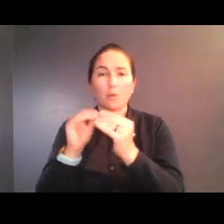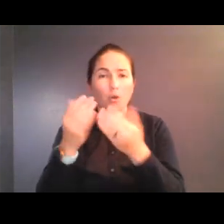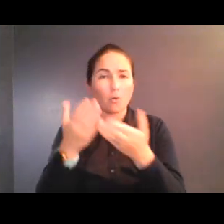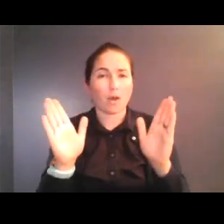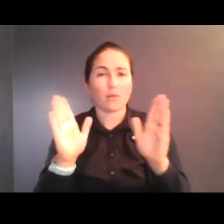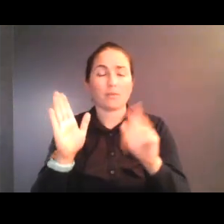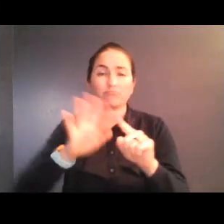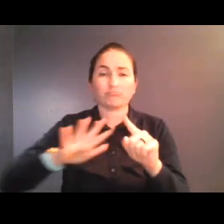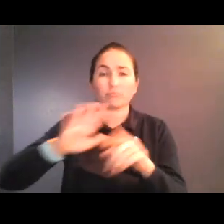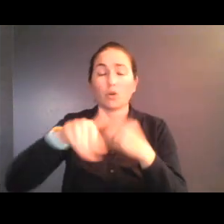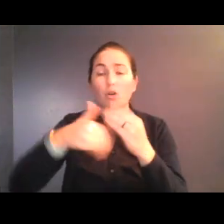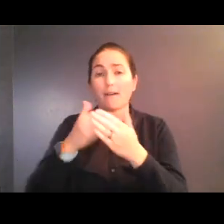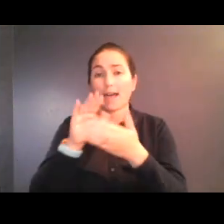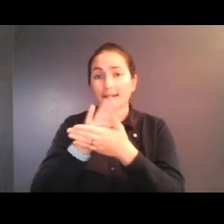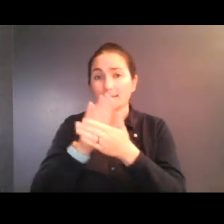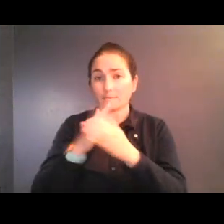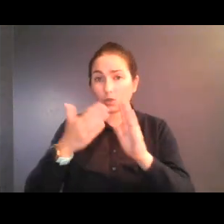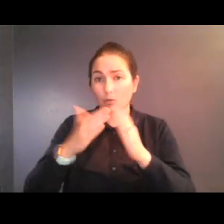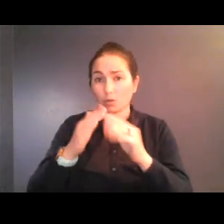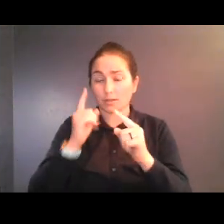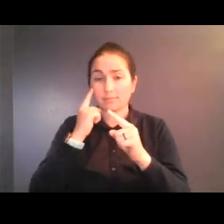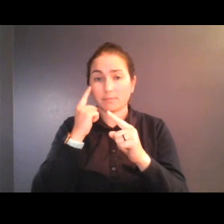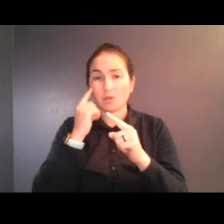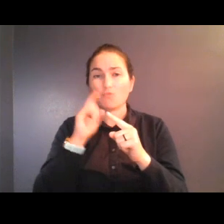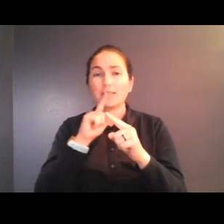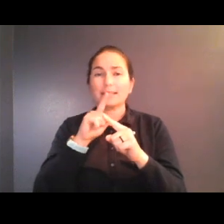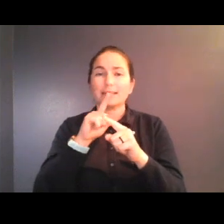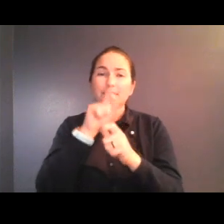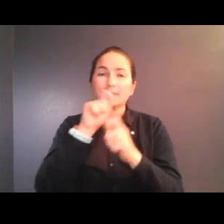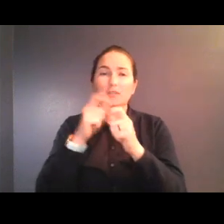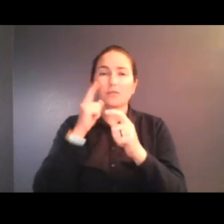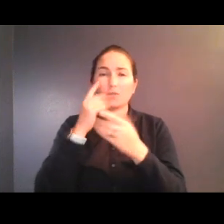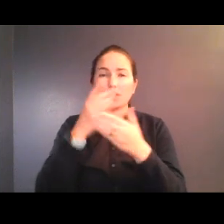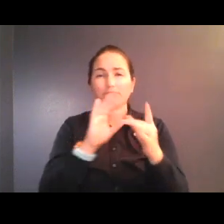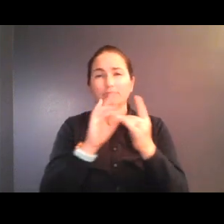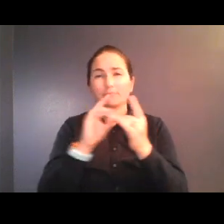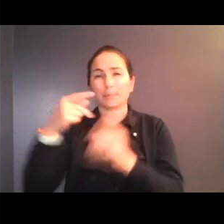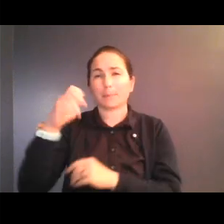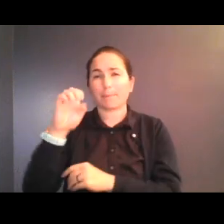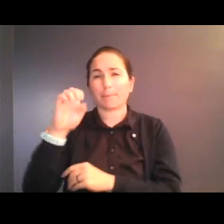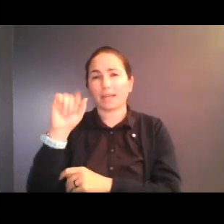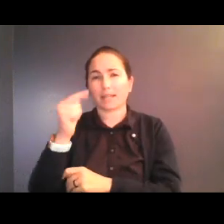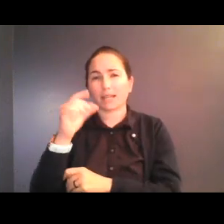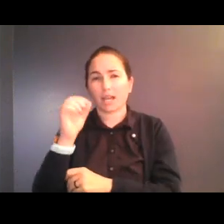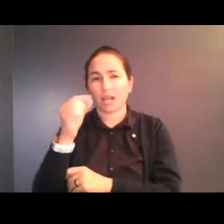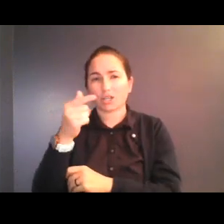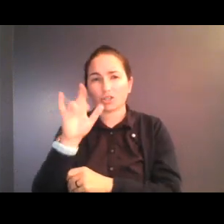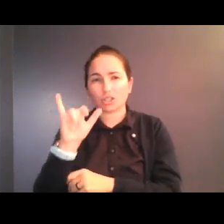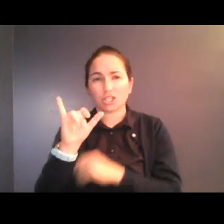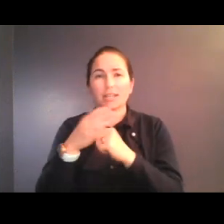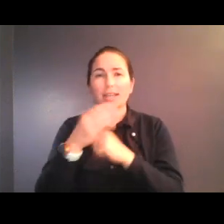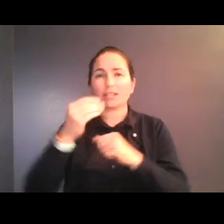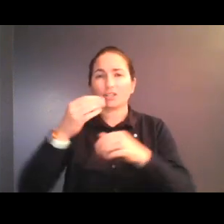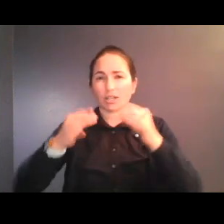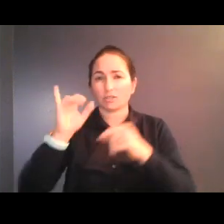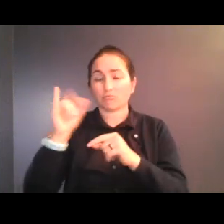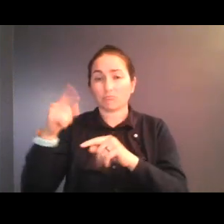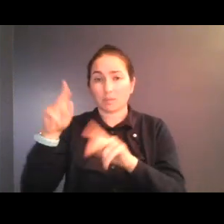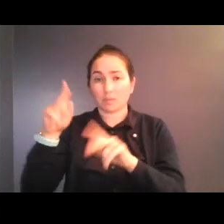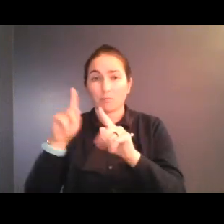community outside linguistics, particularly on issues of pedagogy and justice. So talking to other people who are interested in pedagogy that